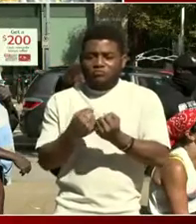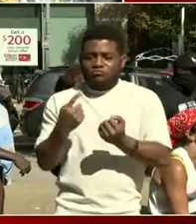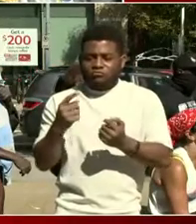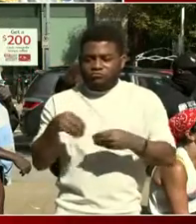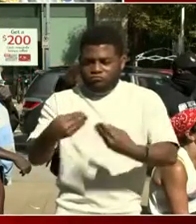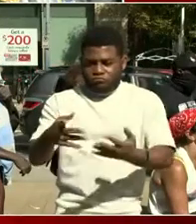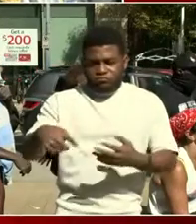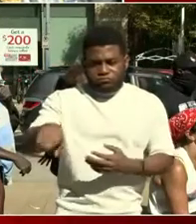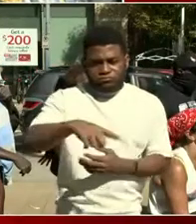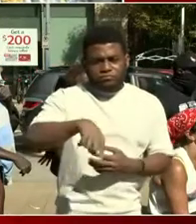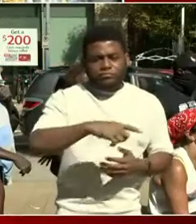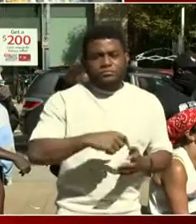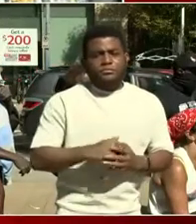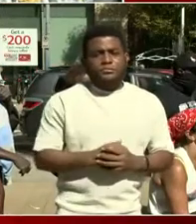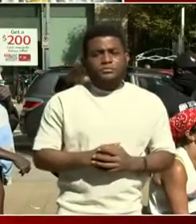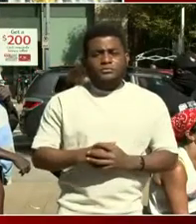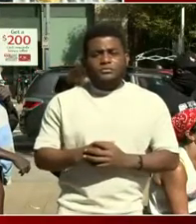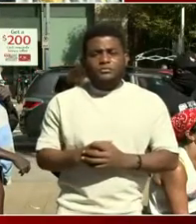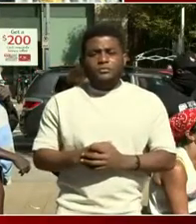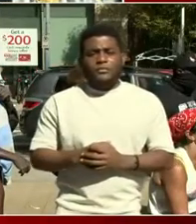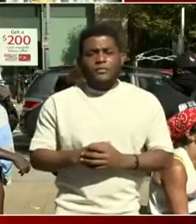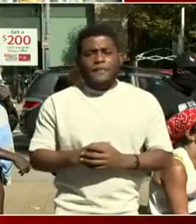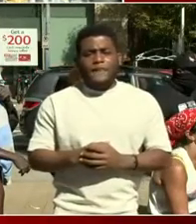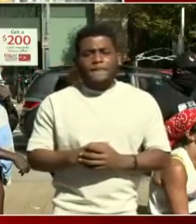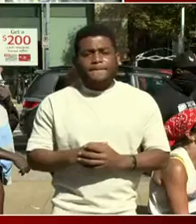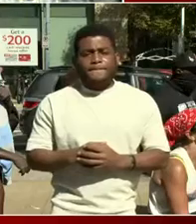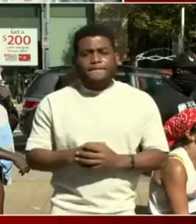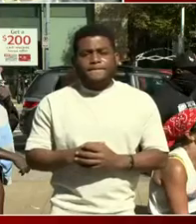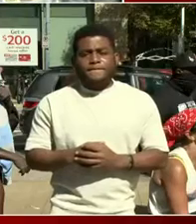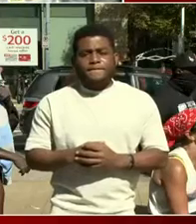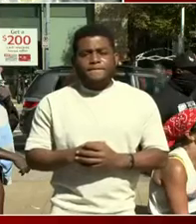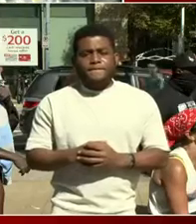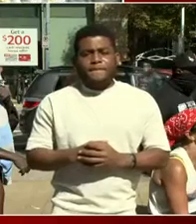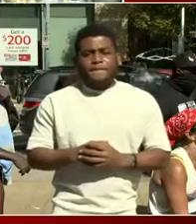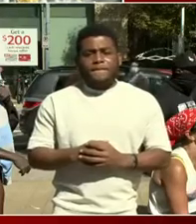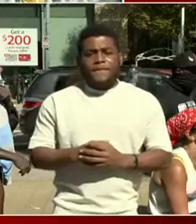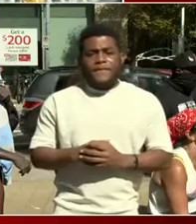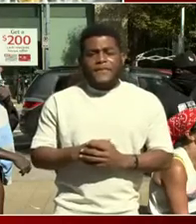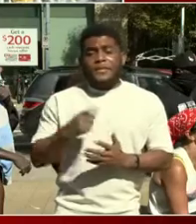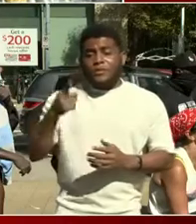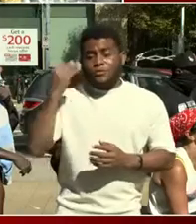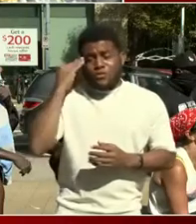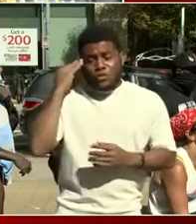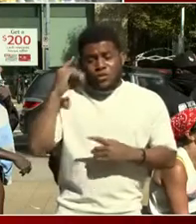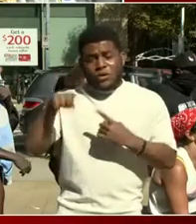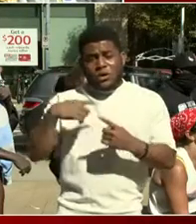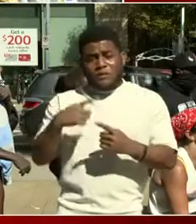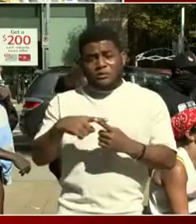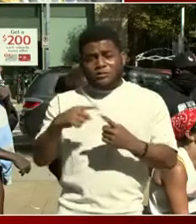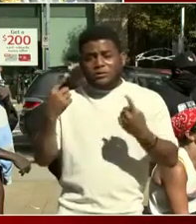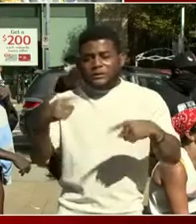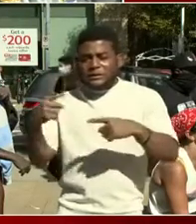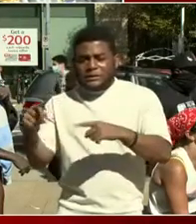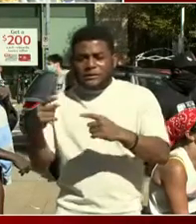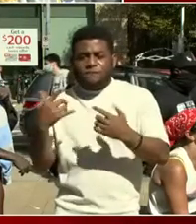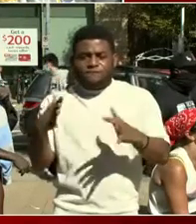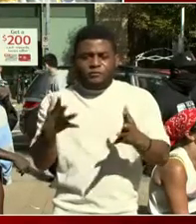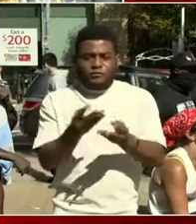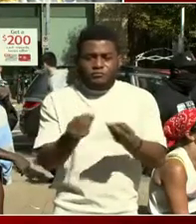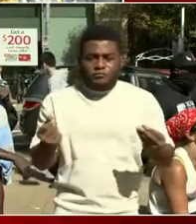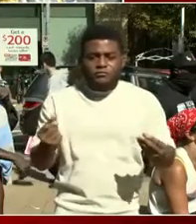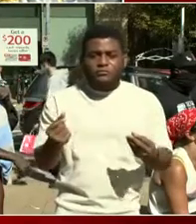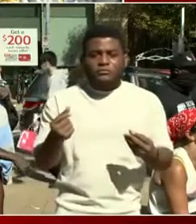or, spats that were resolved or things of that nature from the program? I think we could do a better job of making our